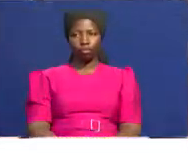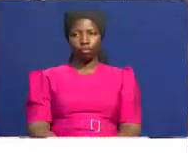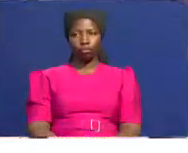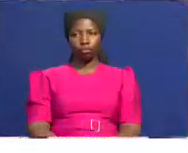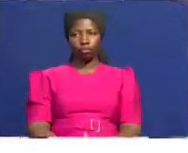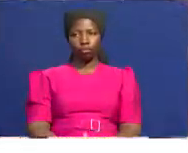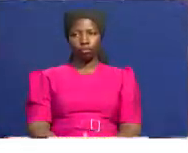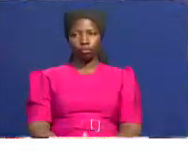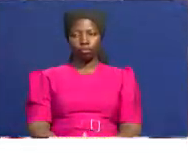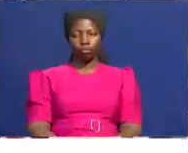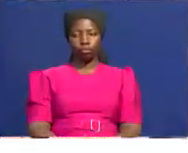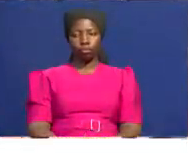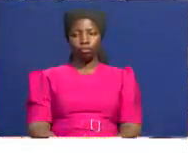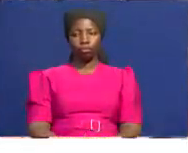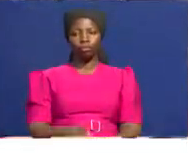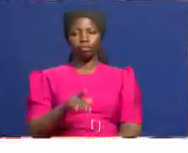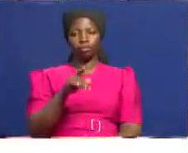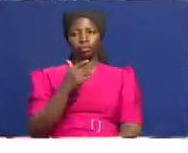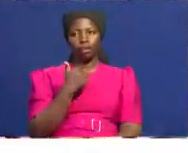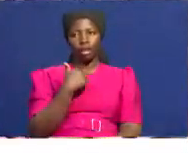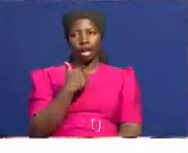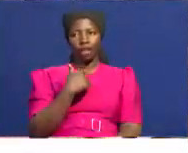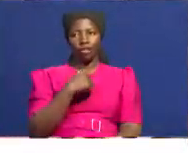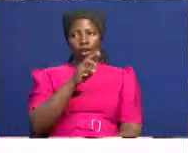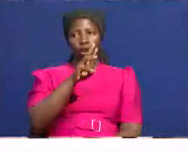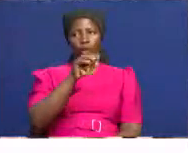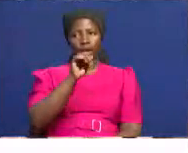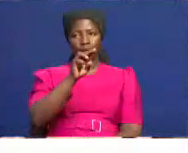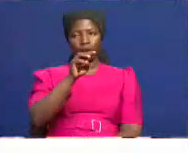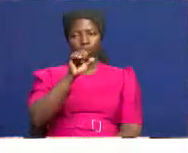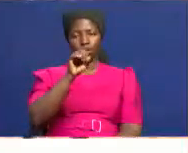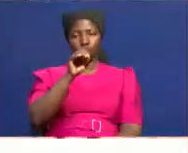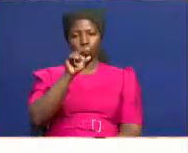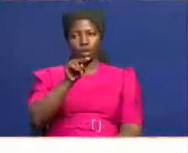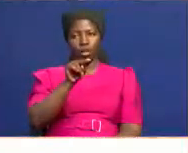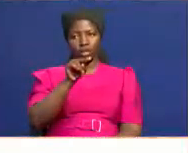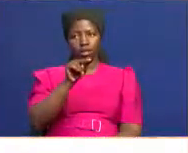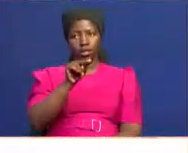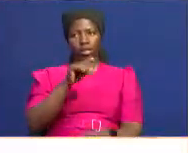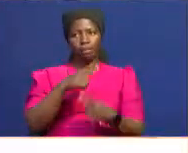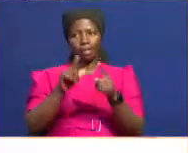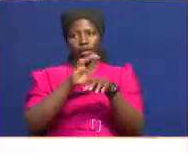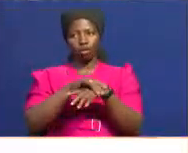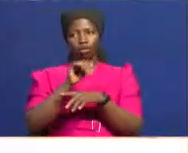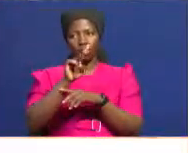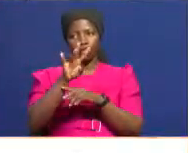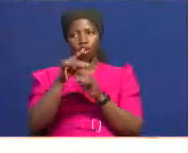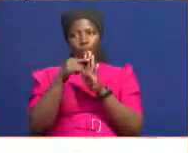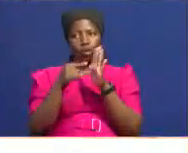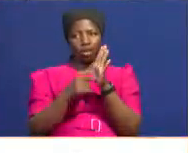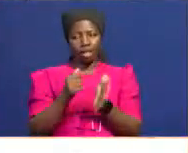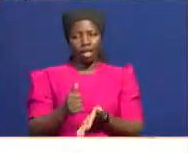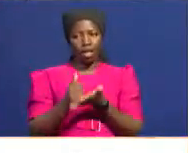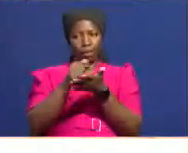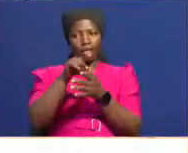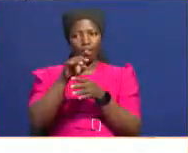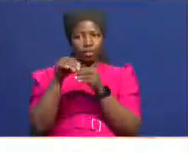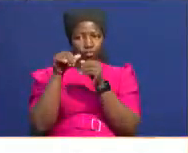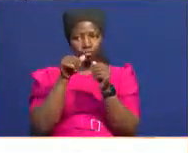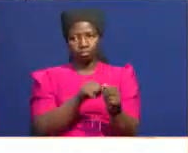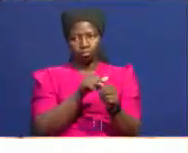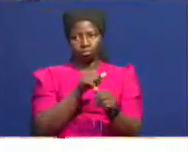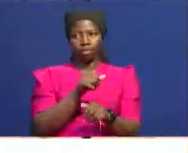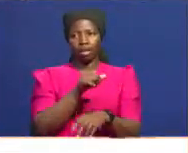The Pelicans were without their stars Zion Williamson, but Brandon Ingram's 24 points helped them hold off the Kings.